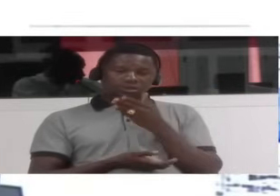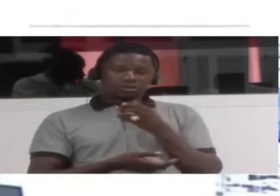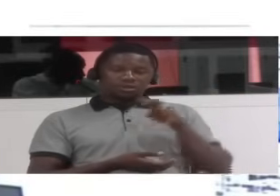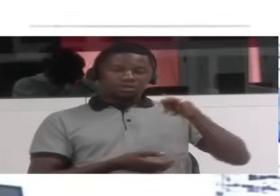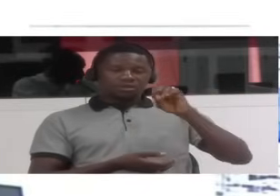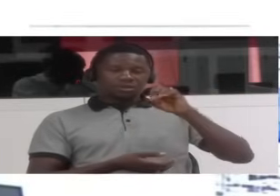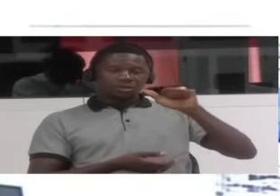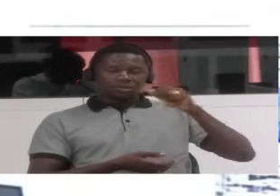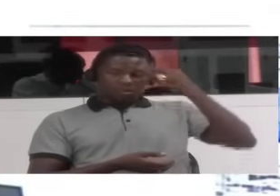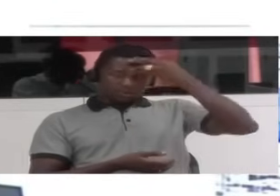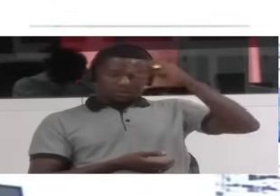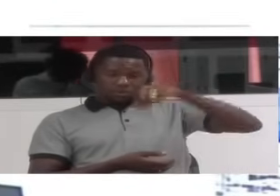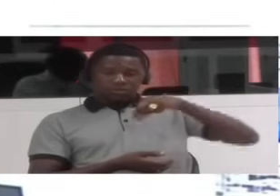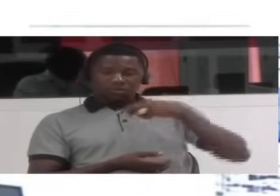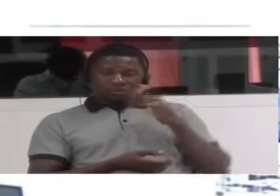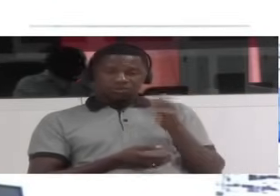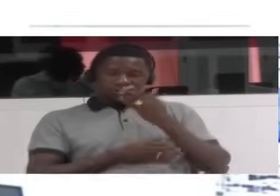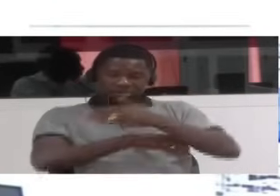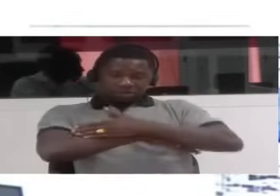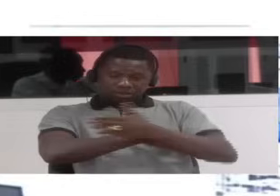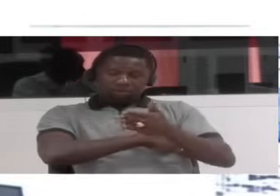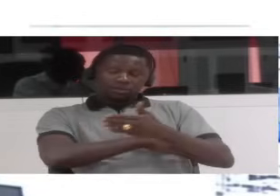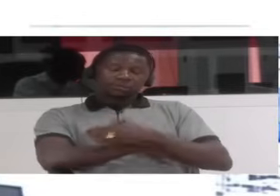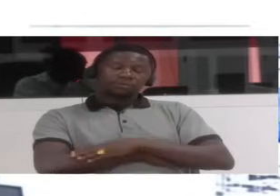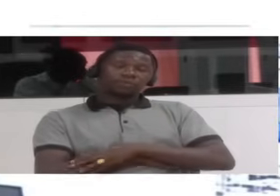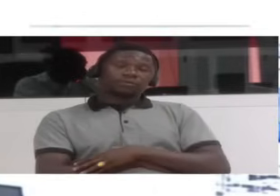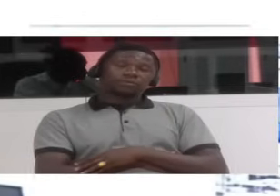the NIA headquarters. We went up to the gate.